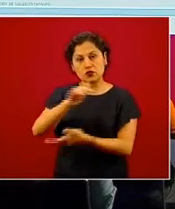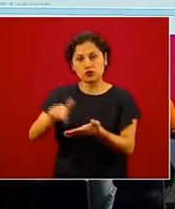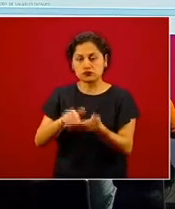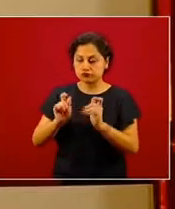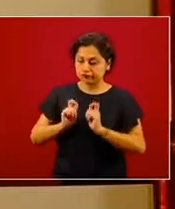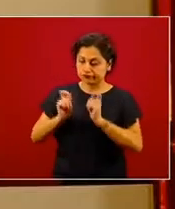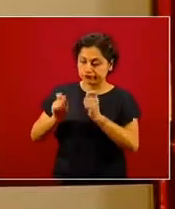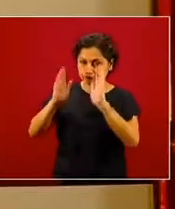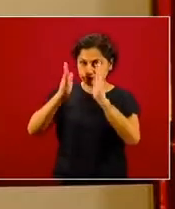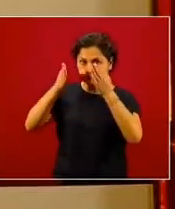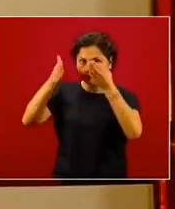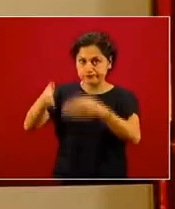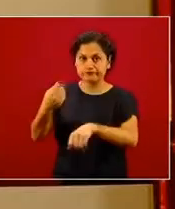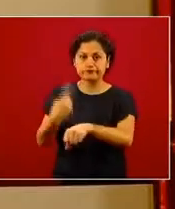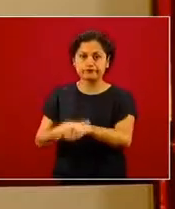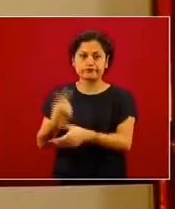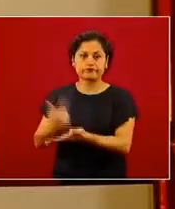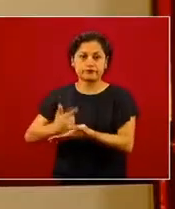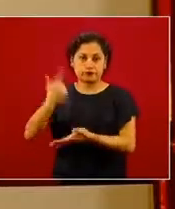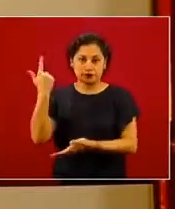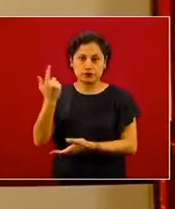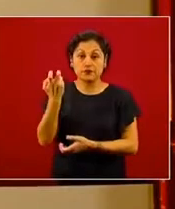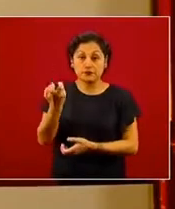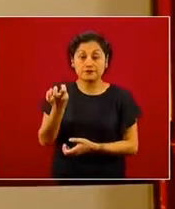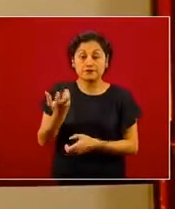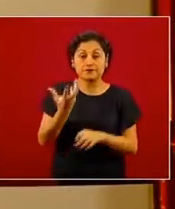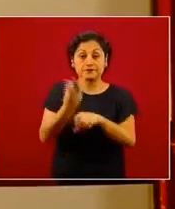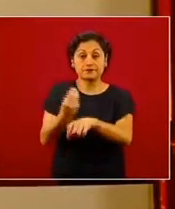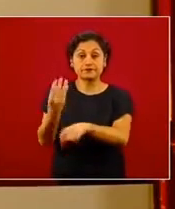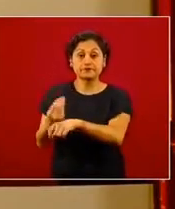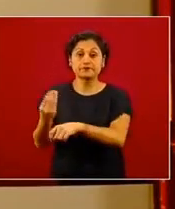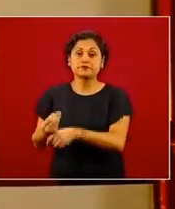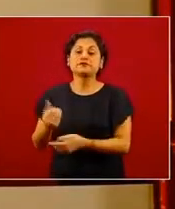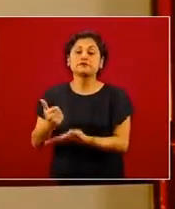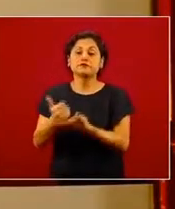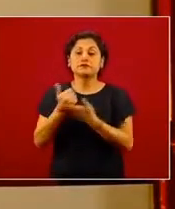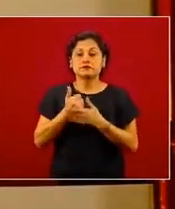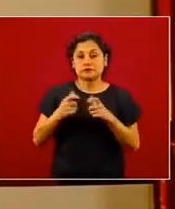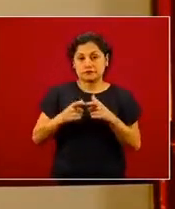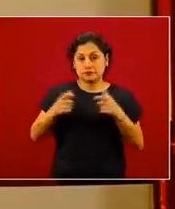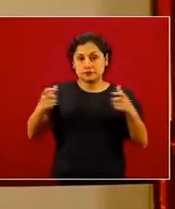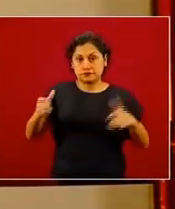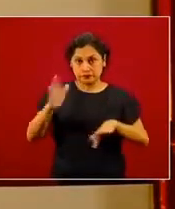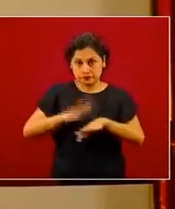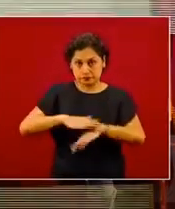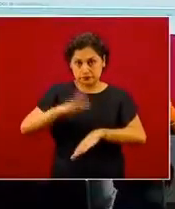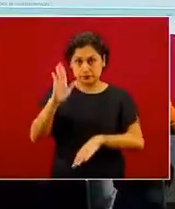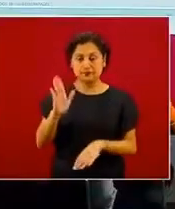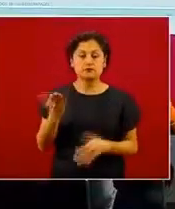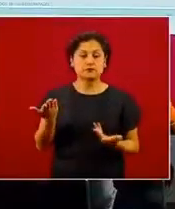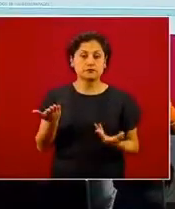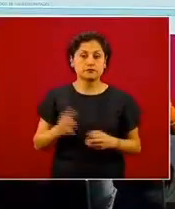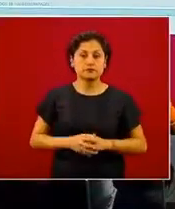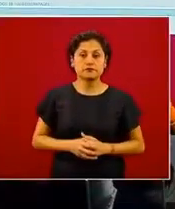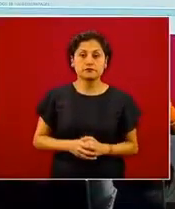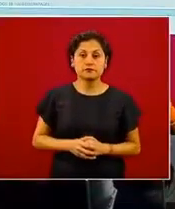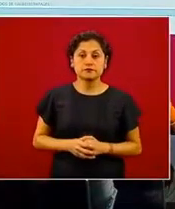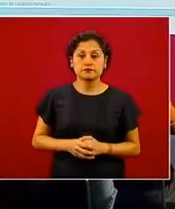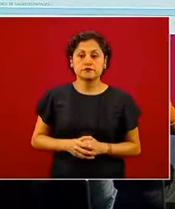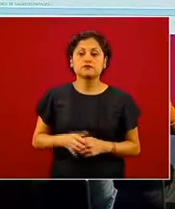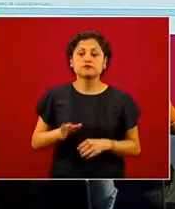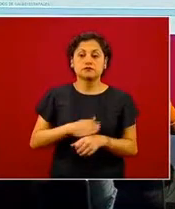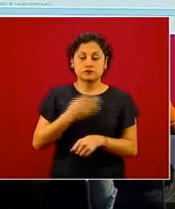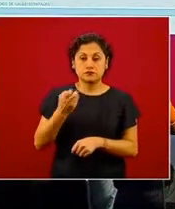unit. So specifically, thanks to that retrofitting, the percentage of availability